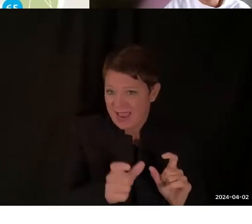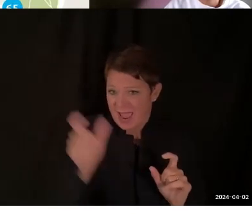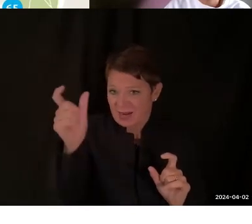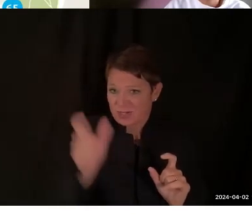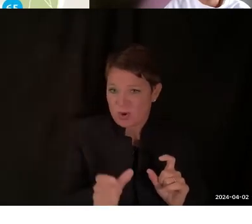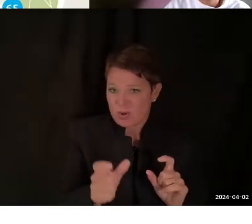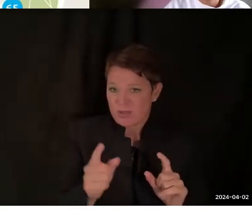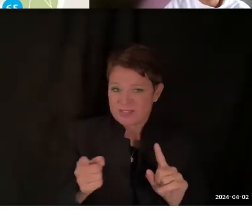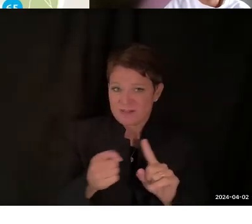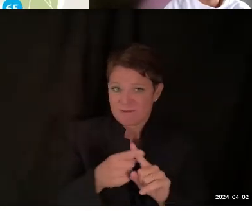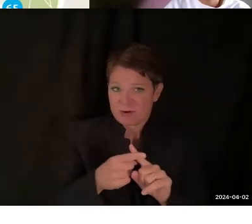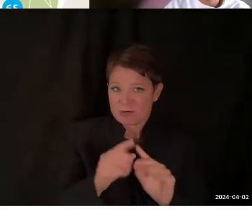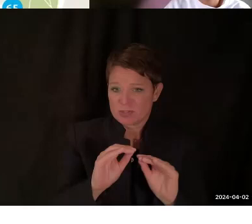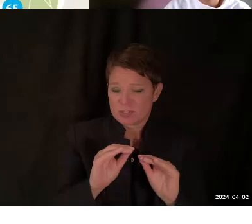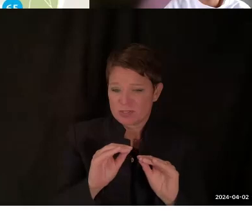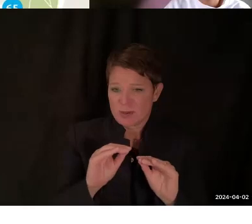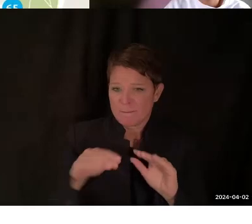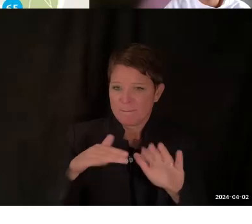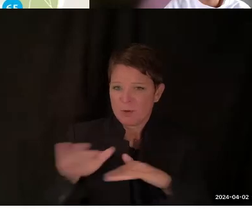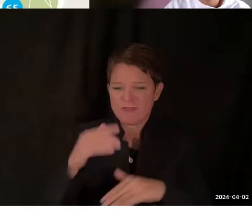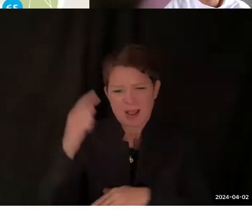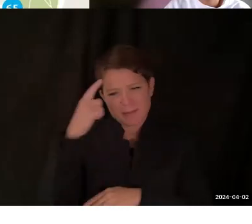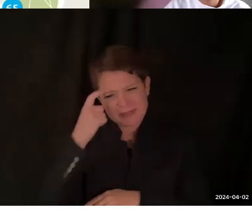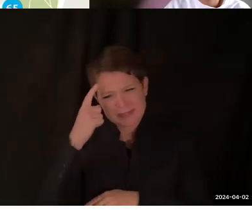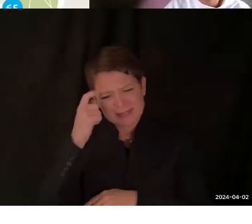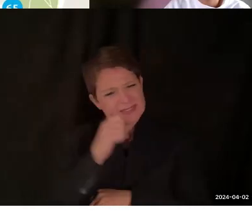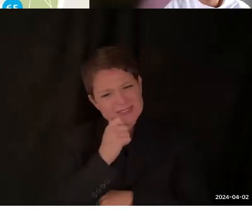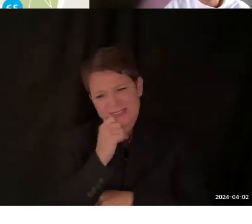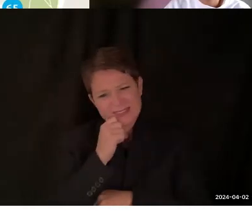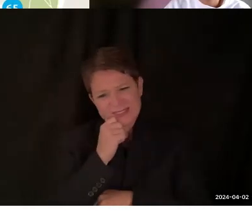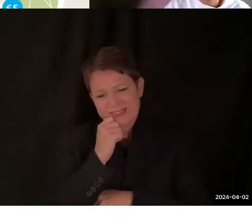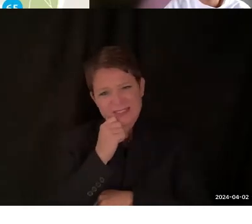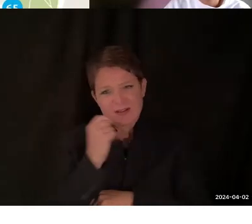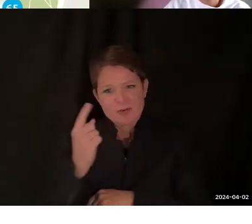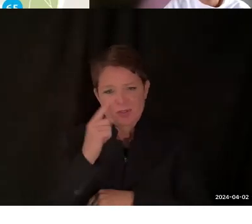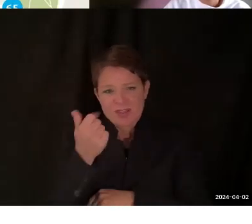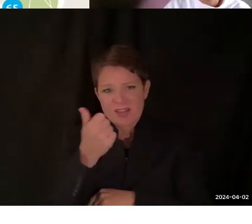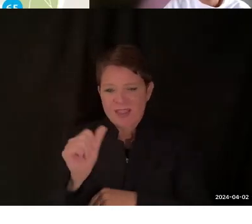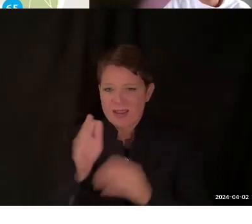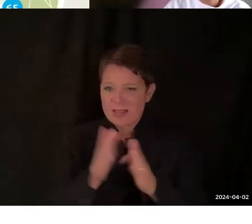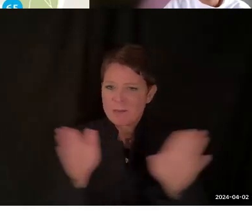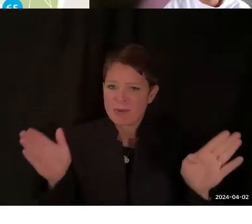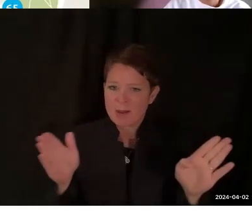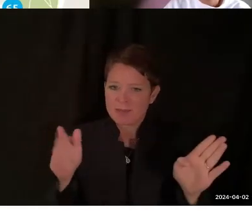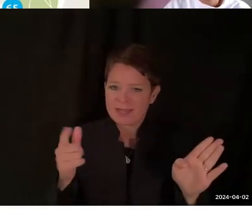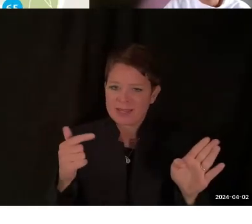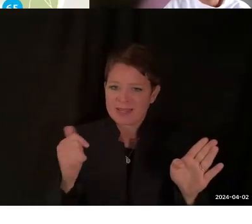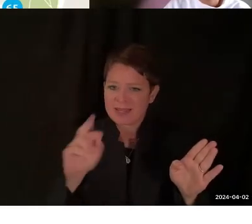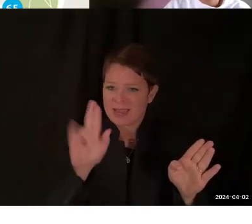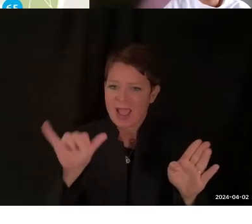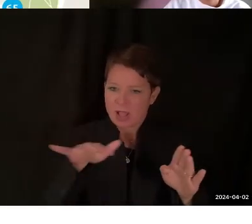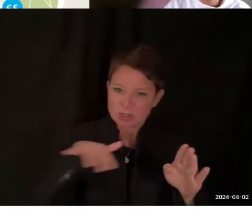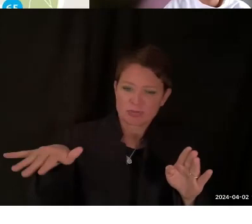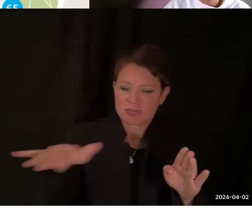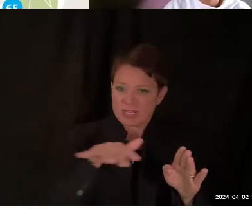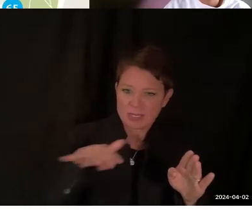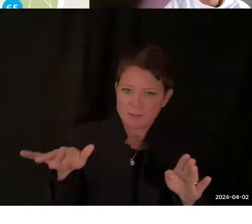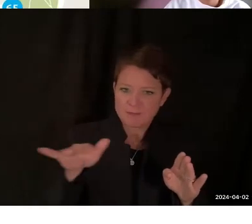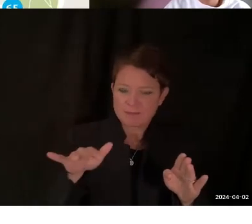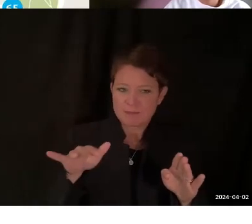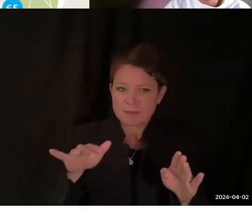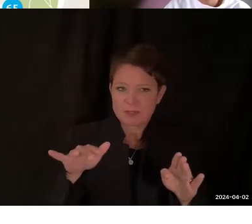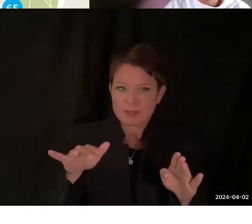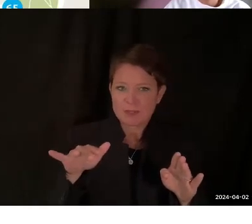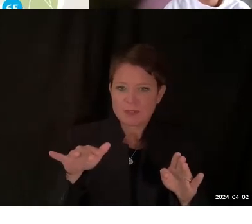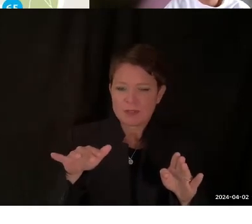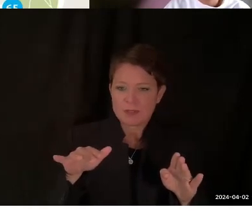first move, I keep on scratching my head. You know, you think of any public gallery. You go to Rome, you go to Florence, you go to Milan,